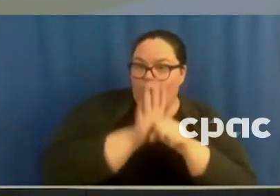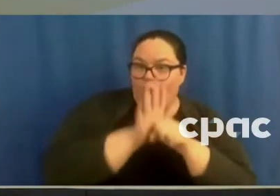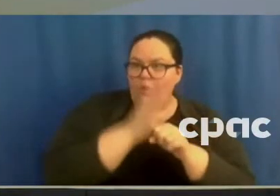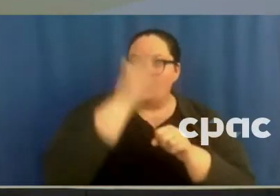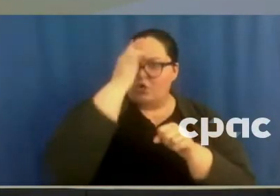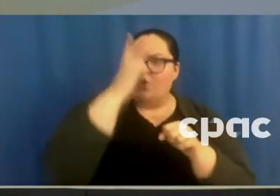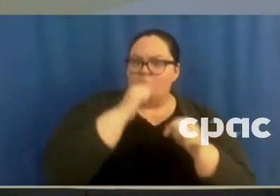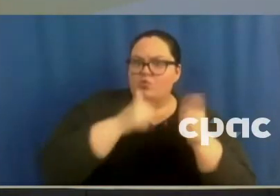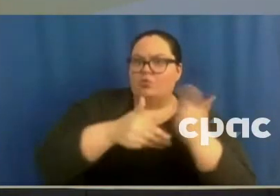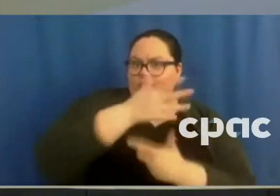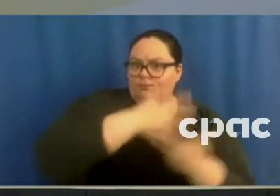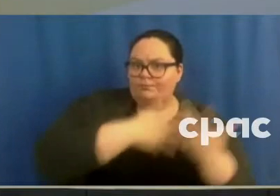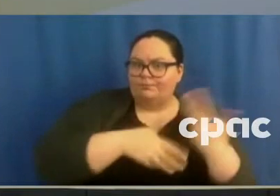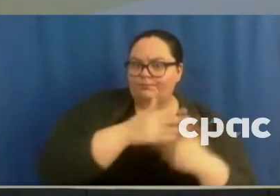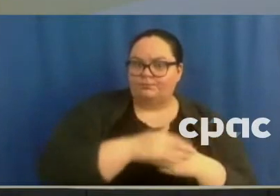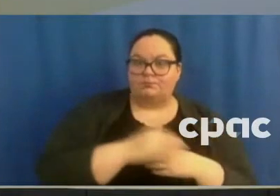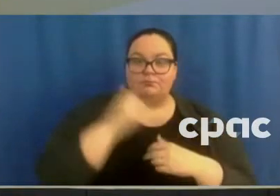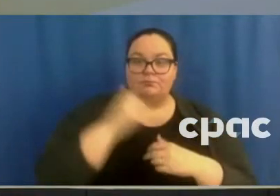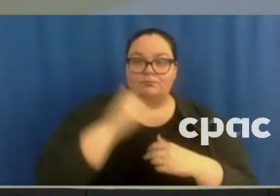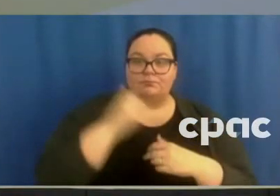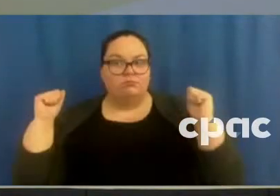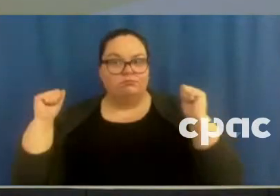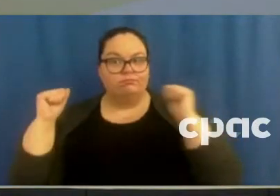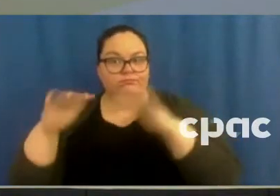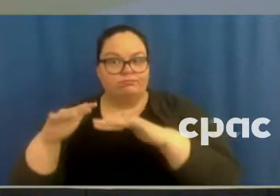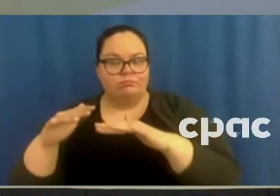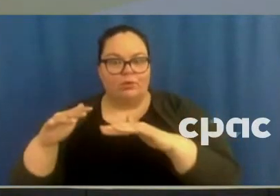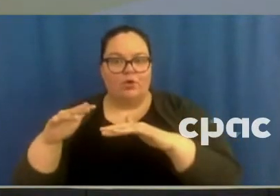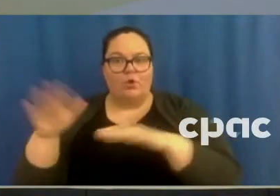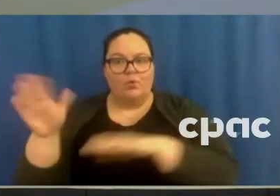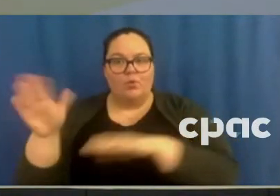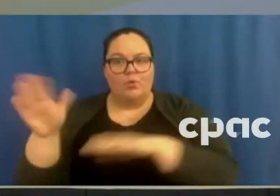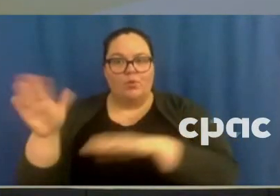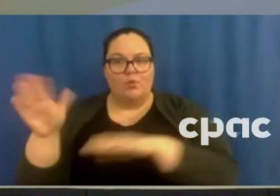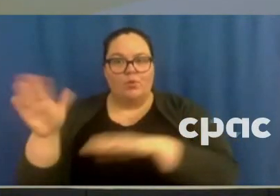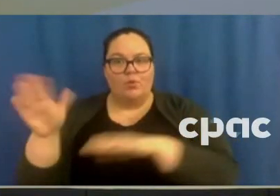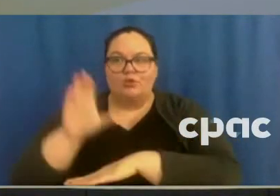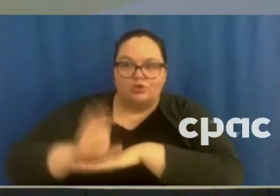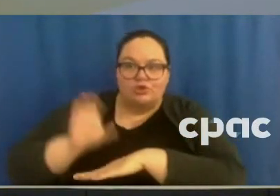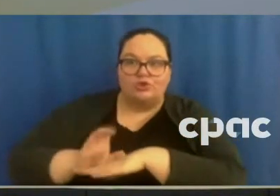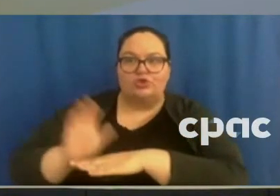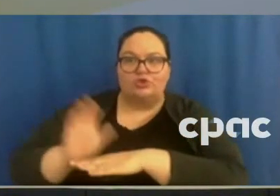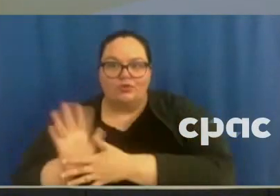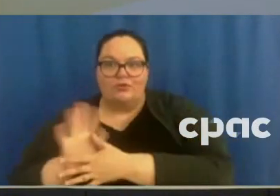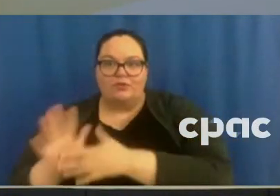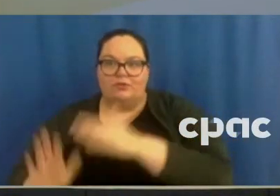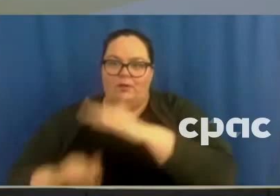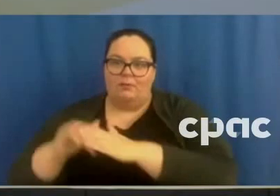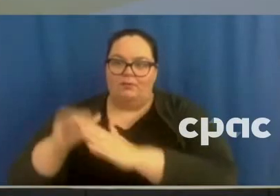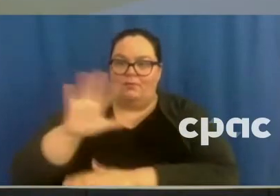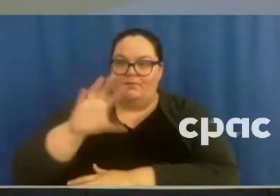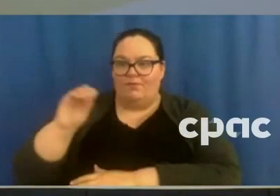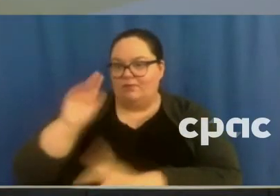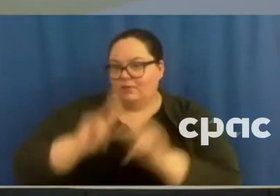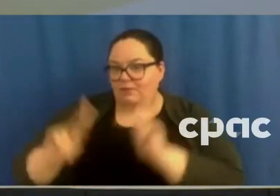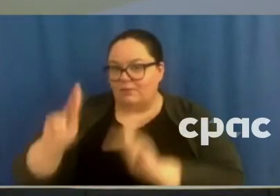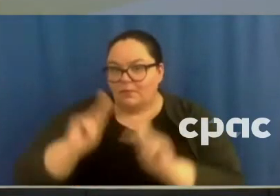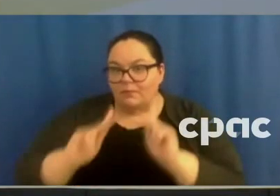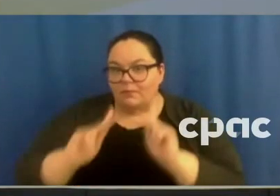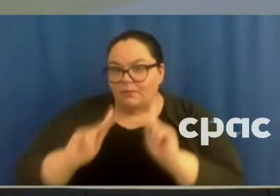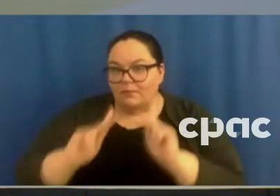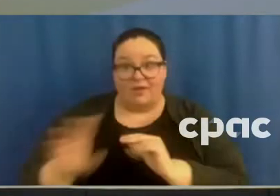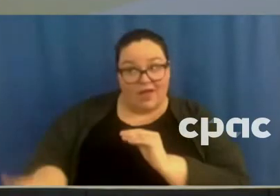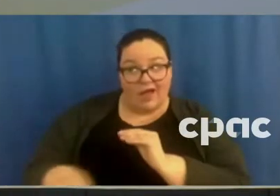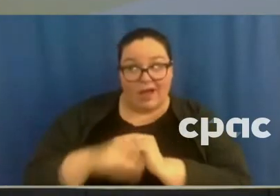Organized gatherings will be limited to 50 people for concerts, worship services, and movies. There will be no additional cohorts